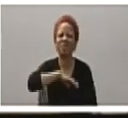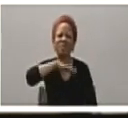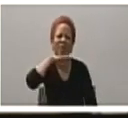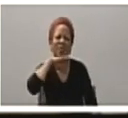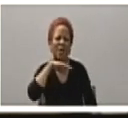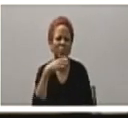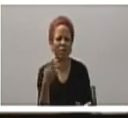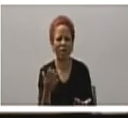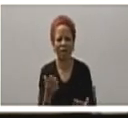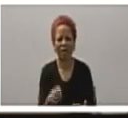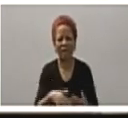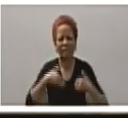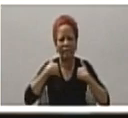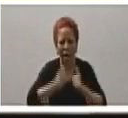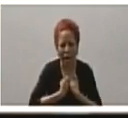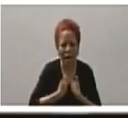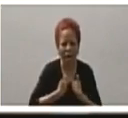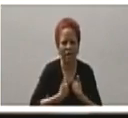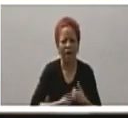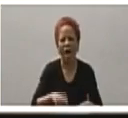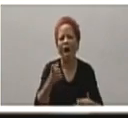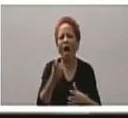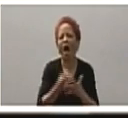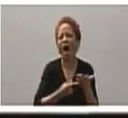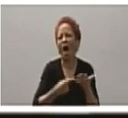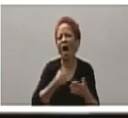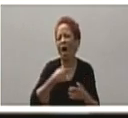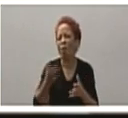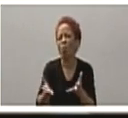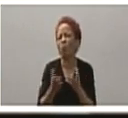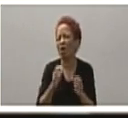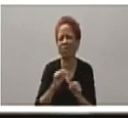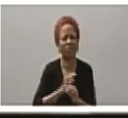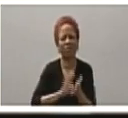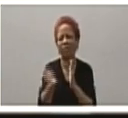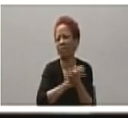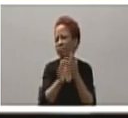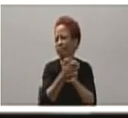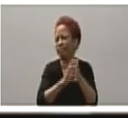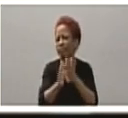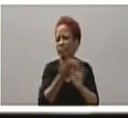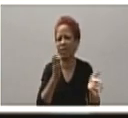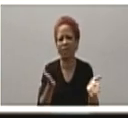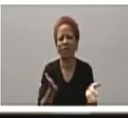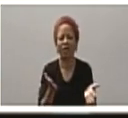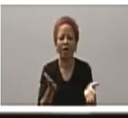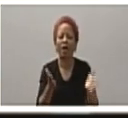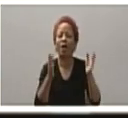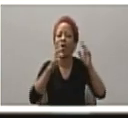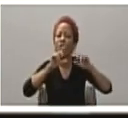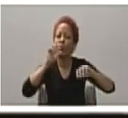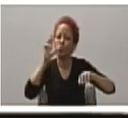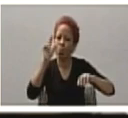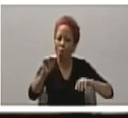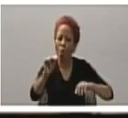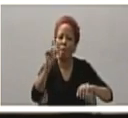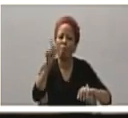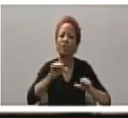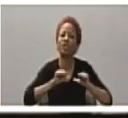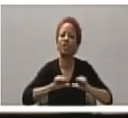Let us try to be faithful. Let us try to be faithful. Let us strive to be faithful. And as our song